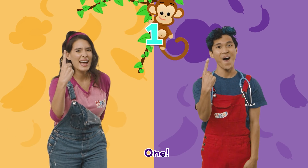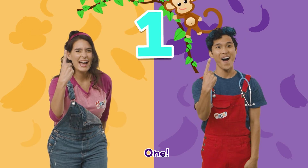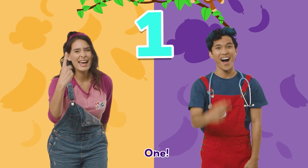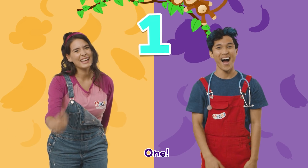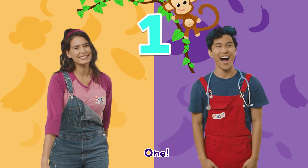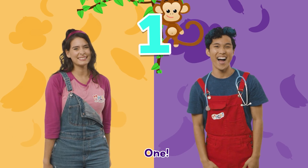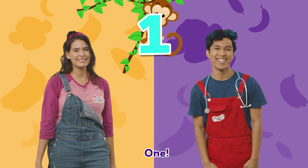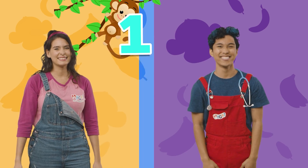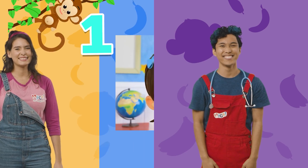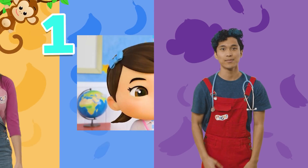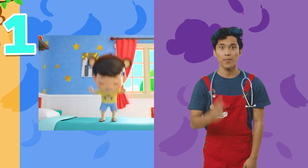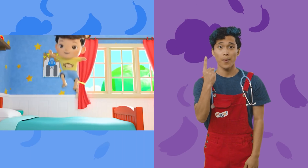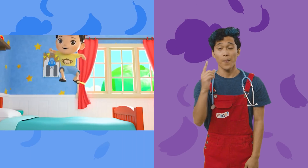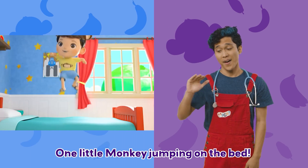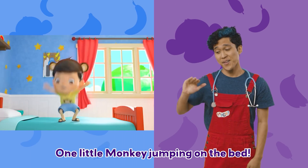One.